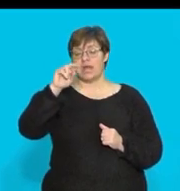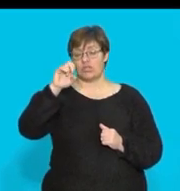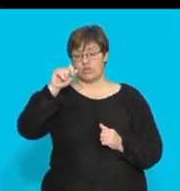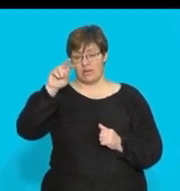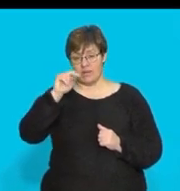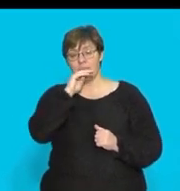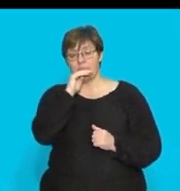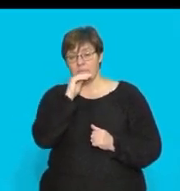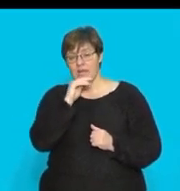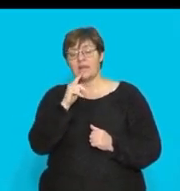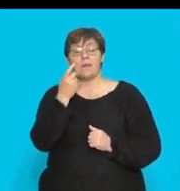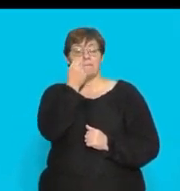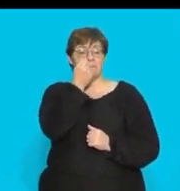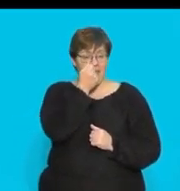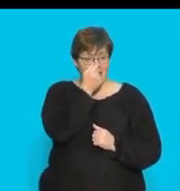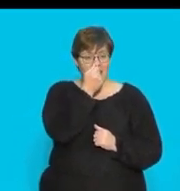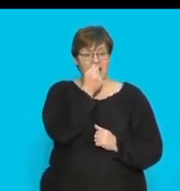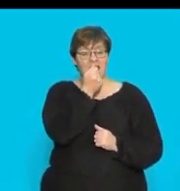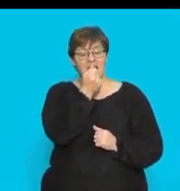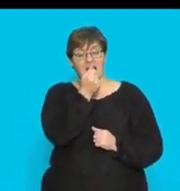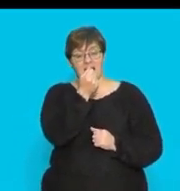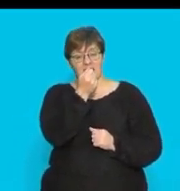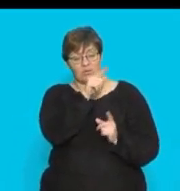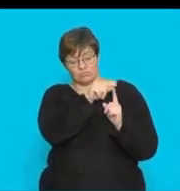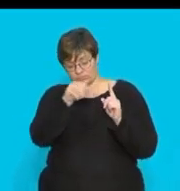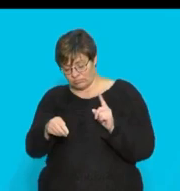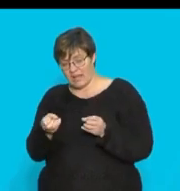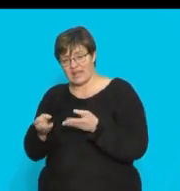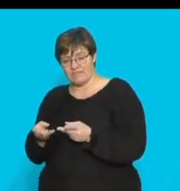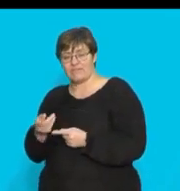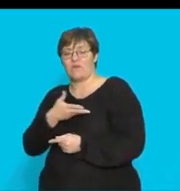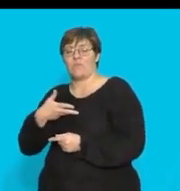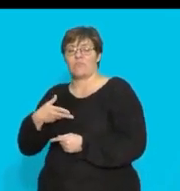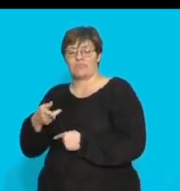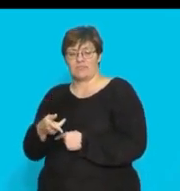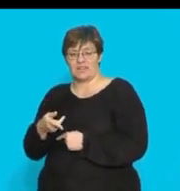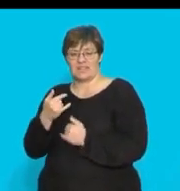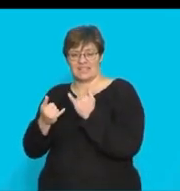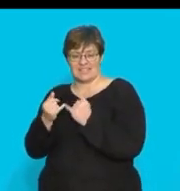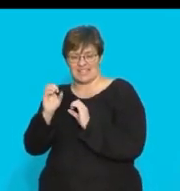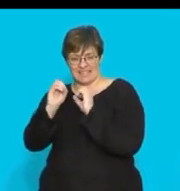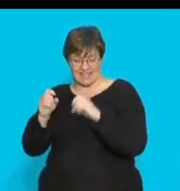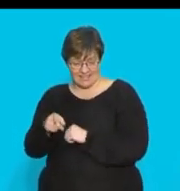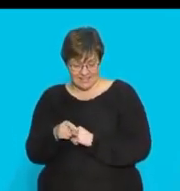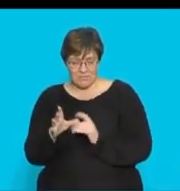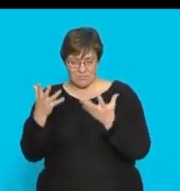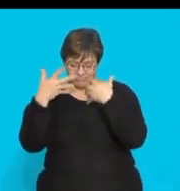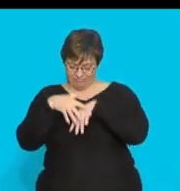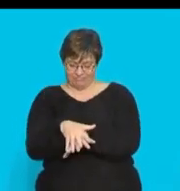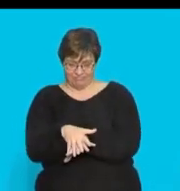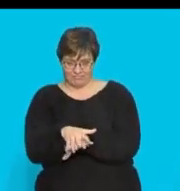means taking the male sex cell to the female sex cell. So we got a whole variety, all right,